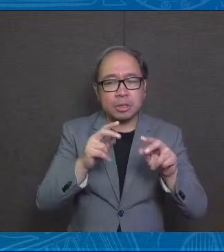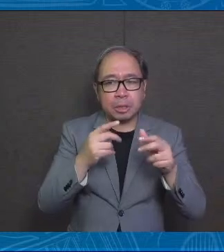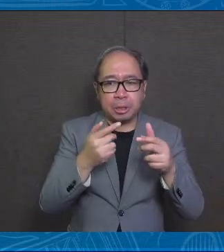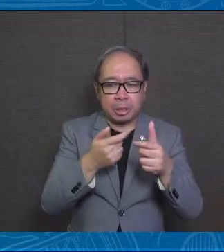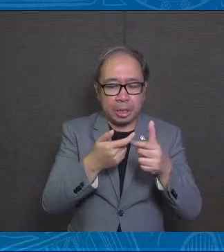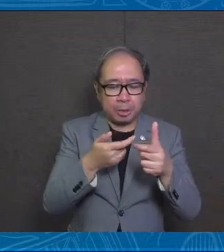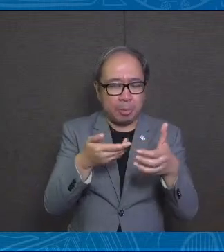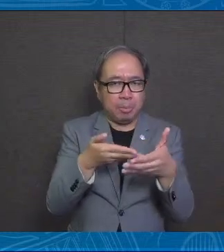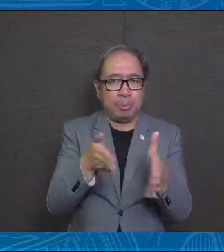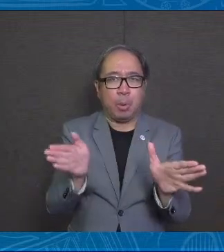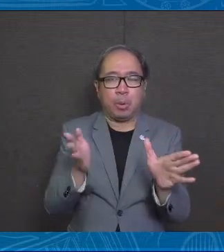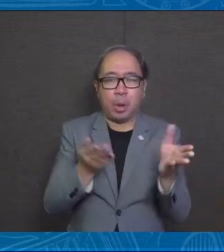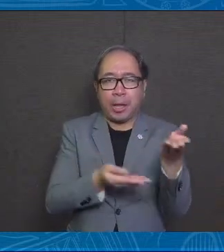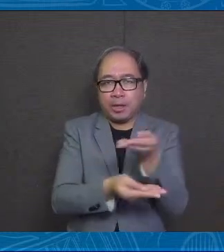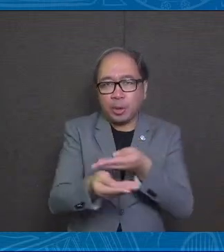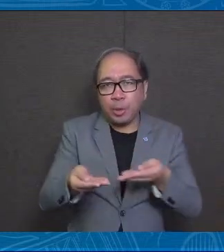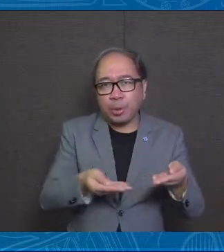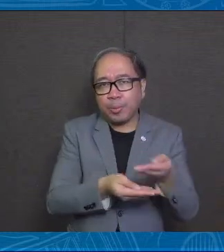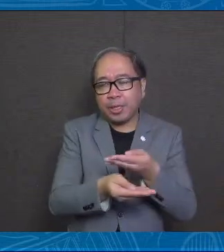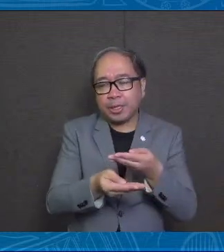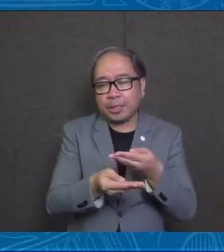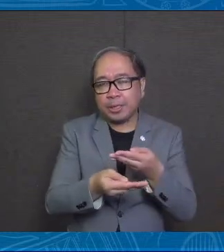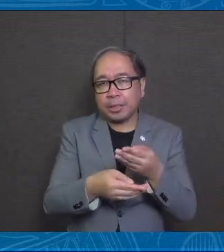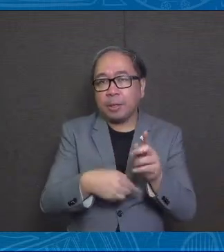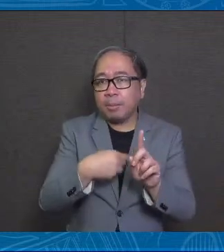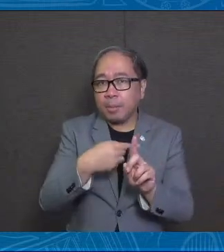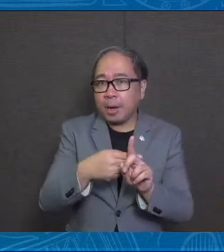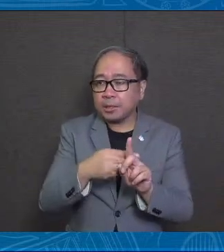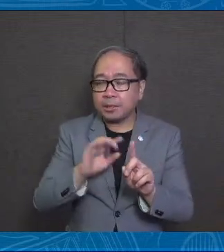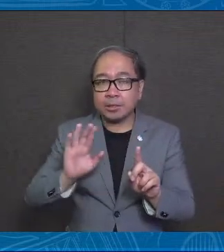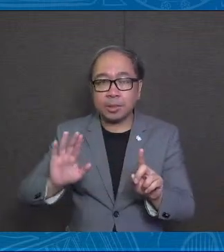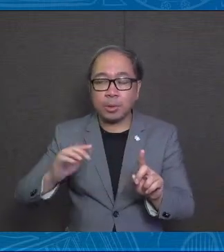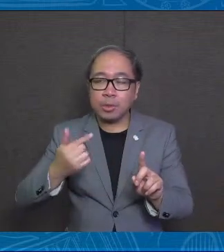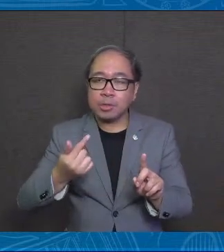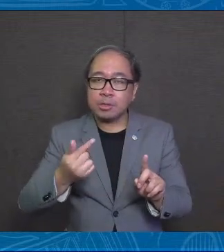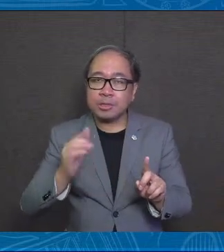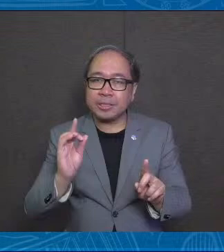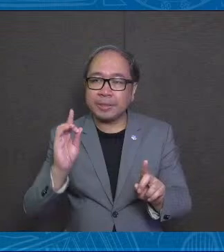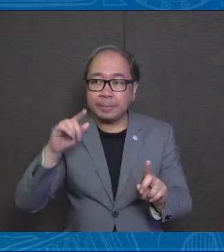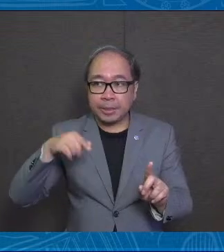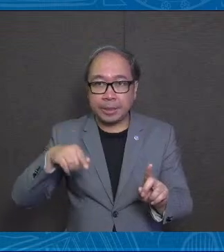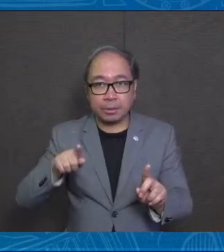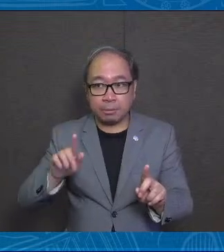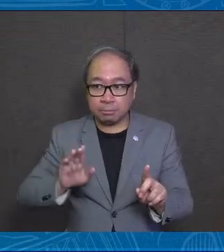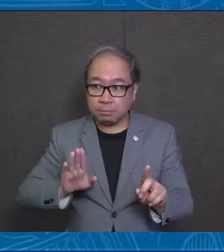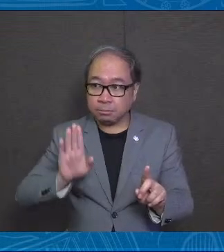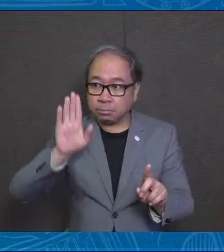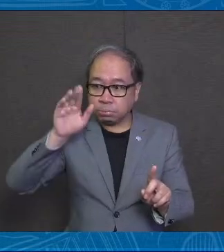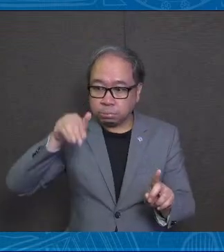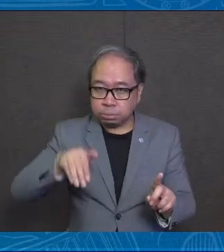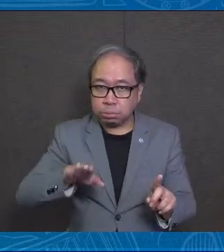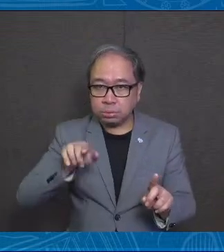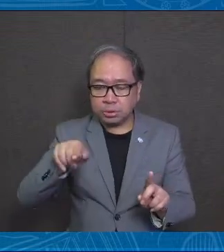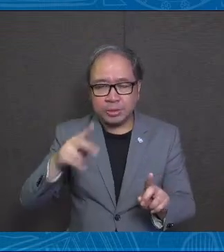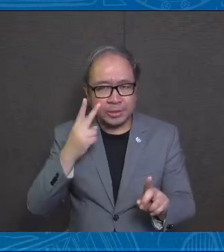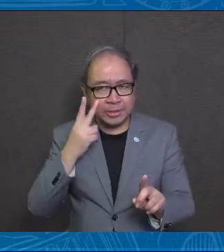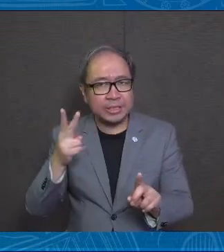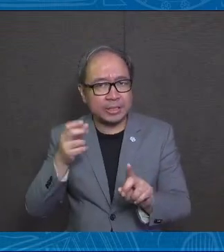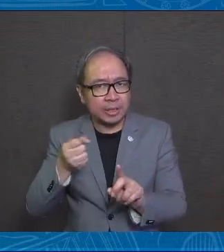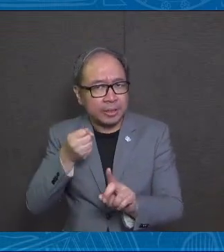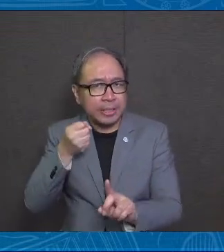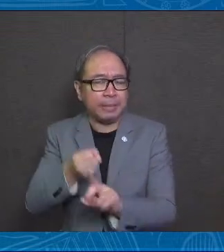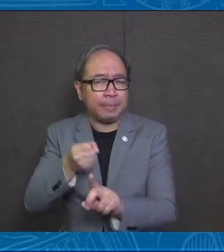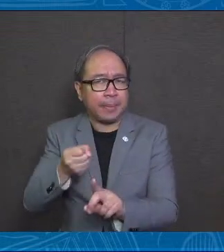the GDP growth, which reflect more or less the risk that will